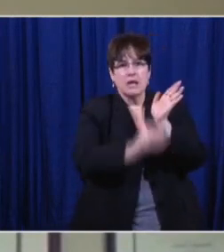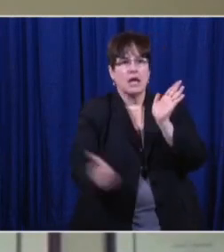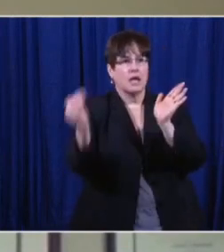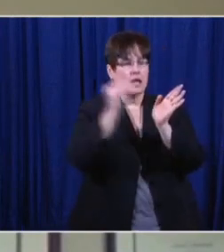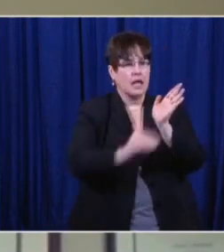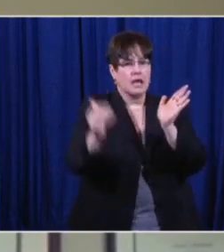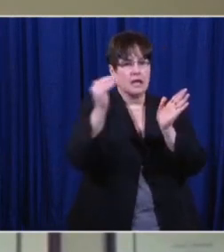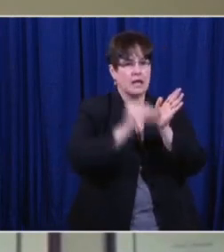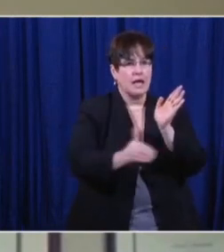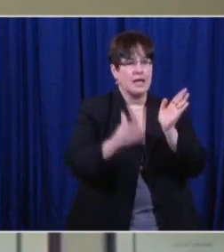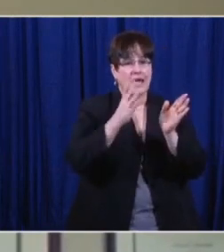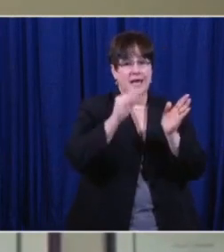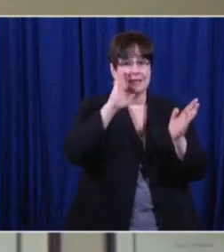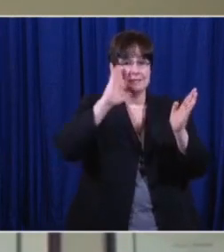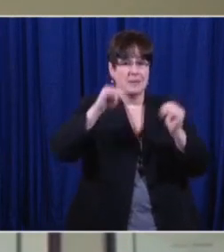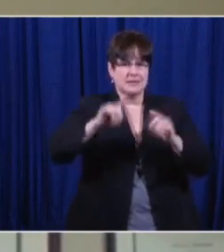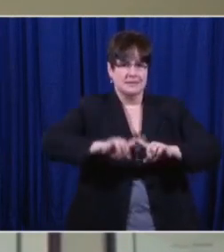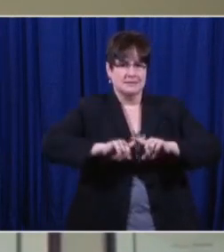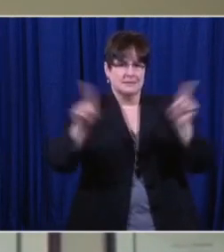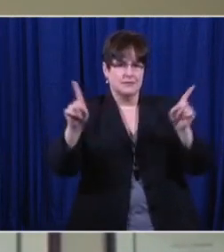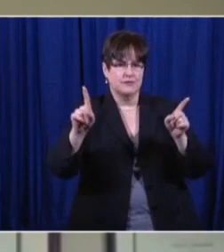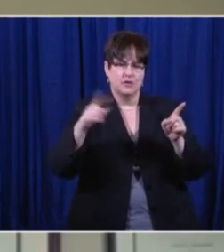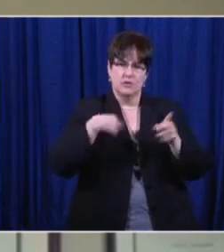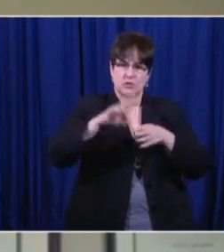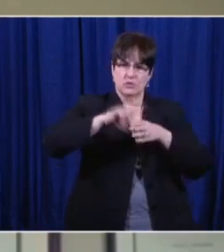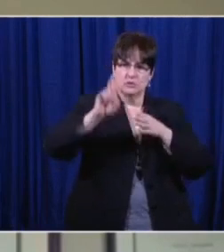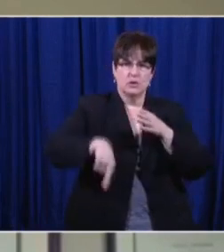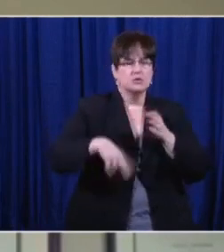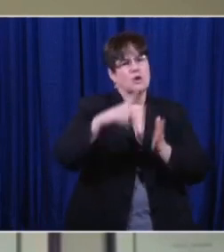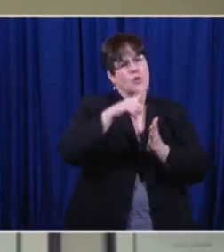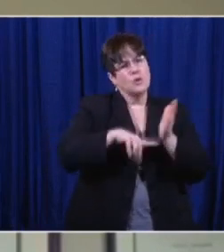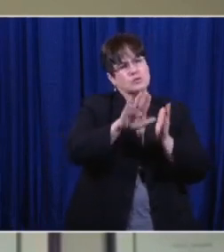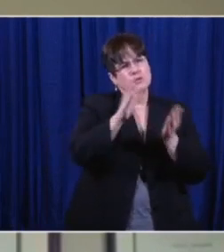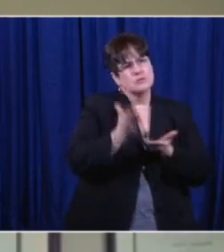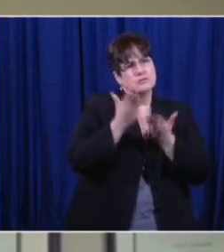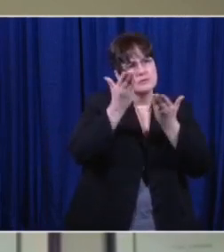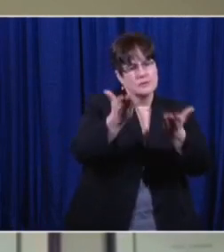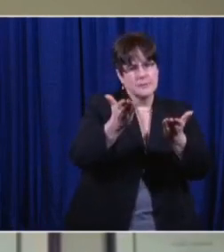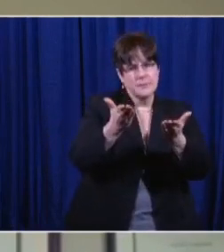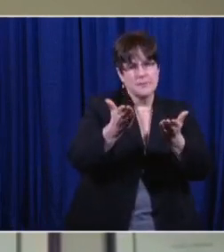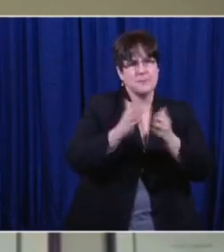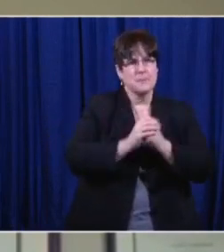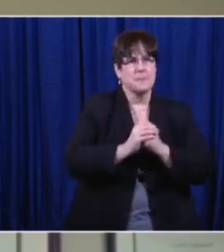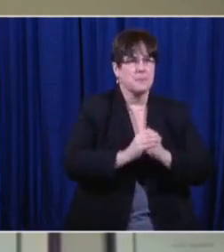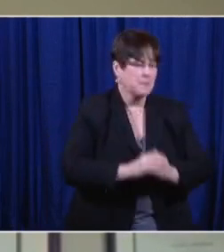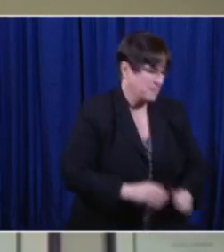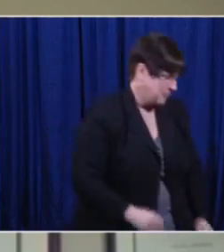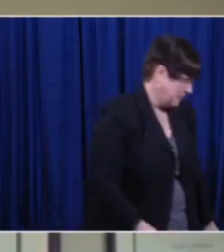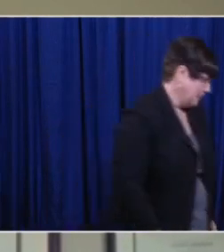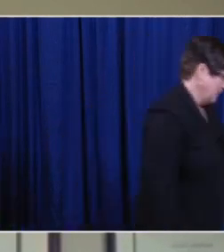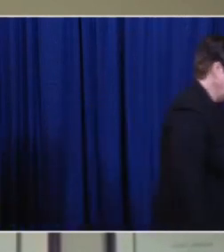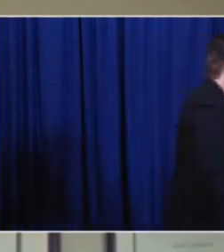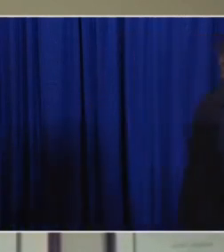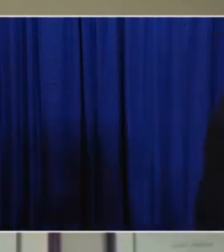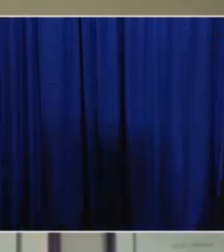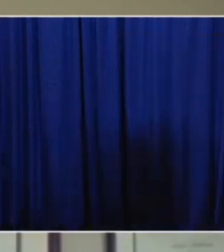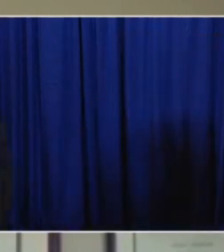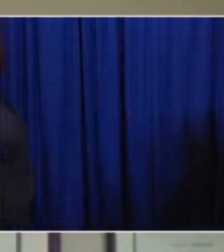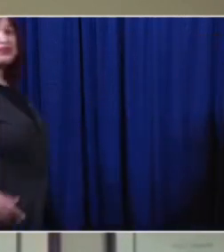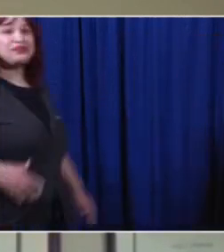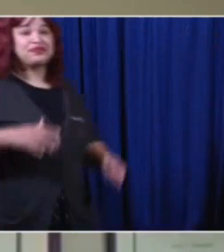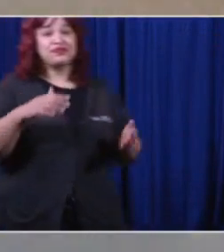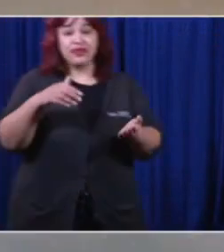different results? Well, let me give my colleague, Dr. Wiley, a chance to take the first stab at that. Thanks for the